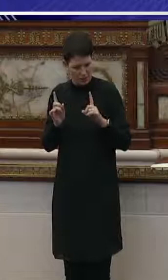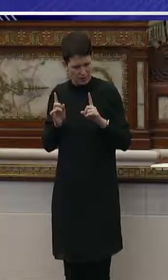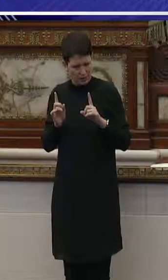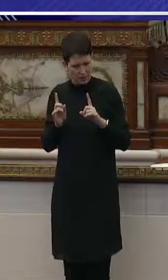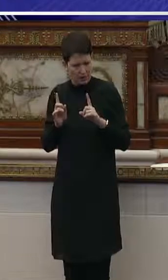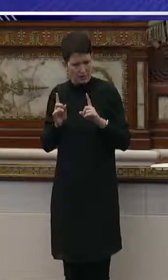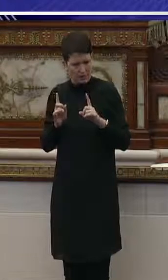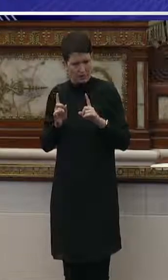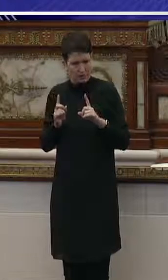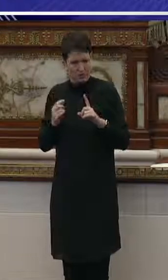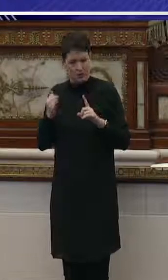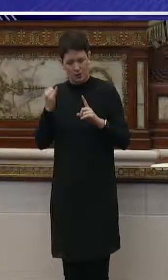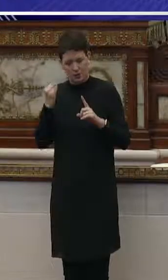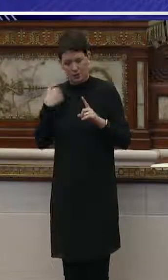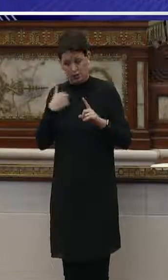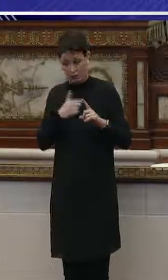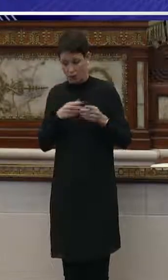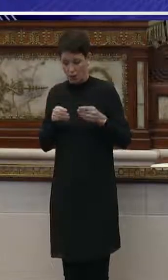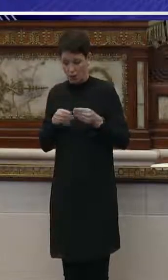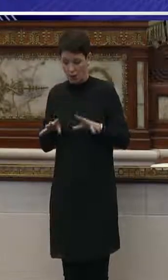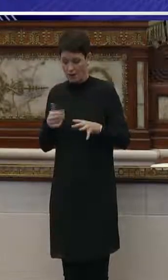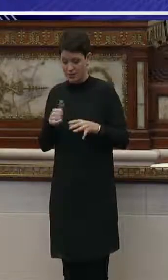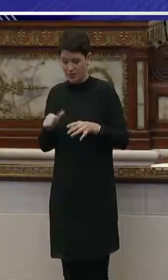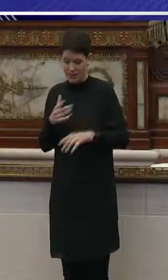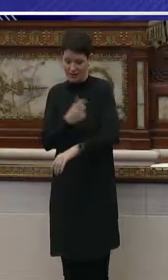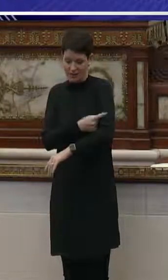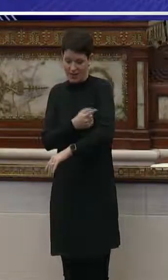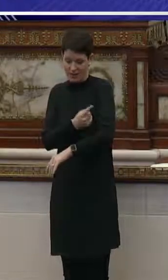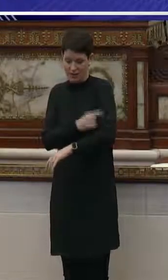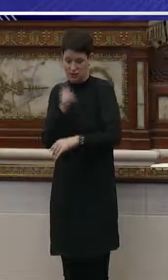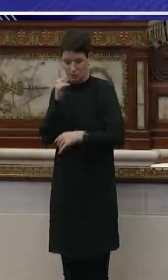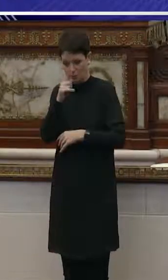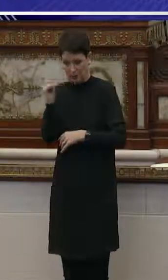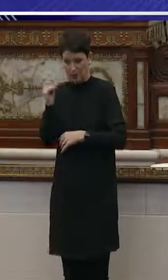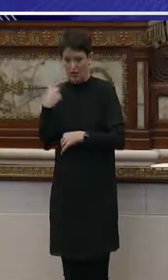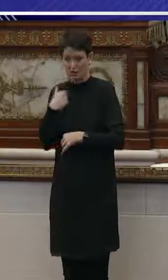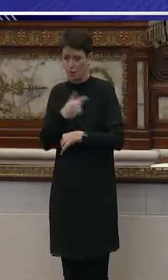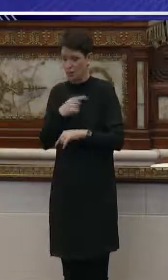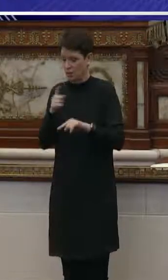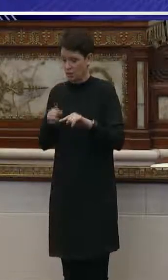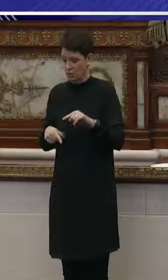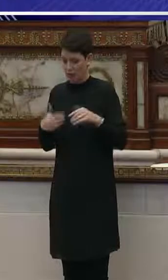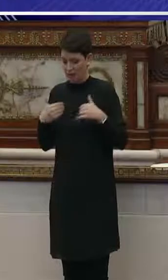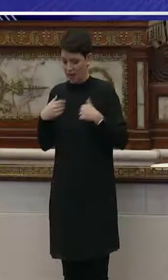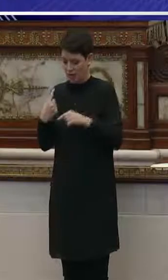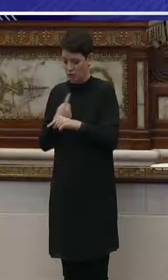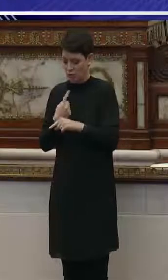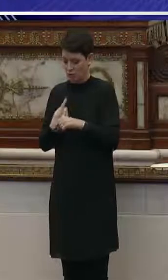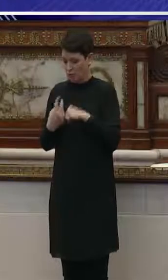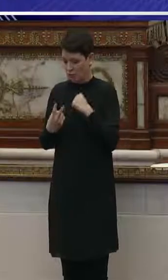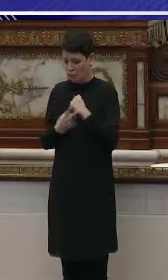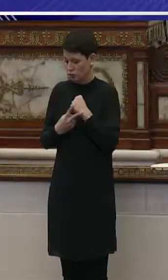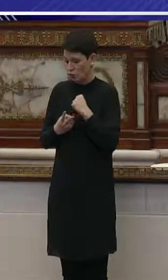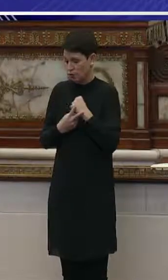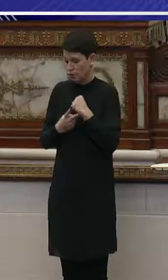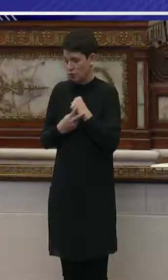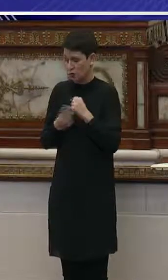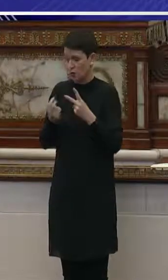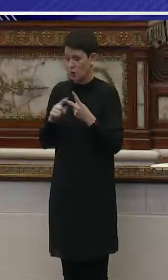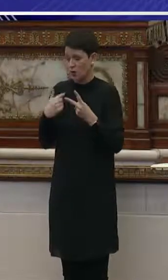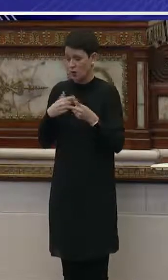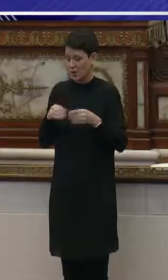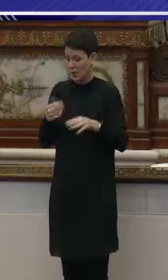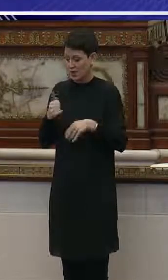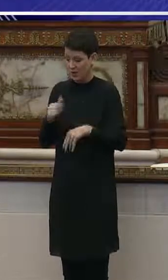have we lost any vaccinations because we could not have the proper storage, or have we lost